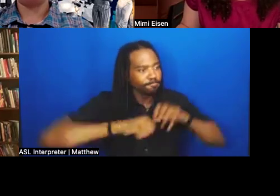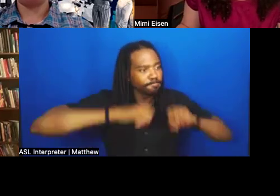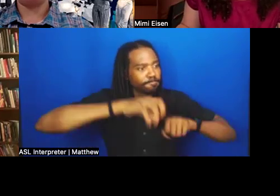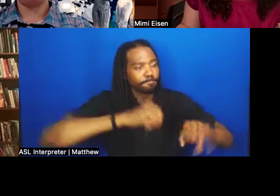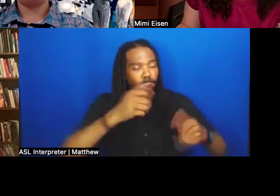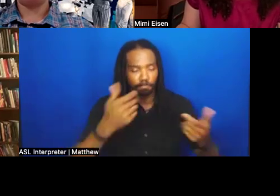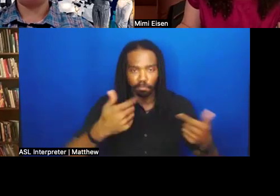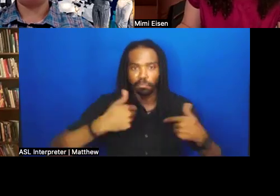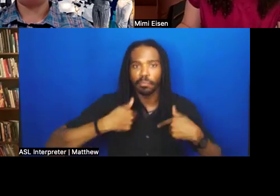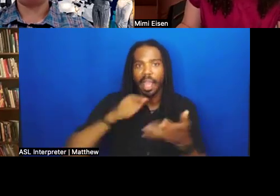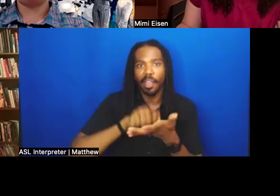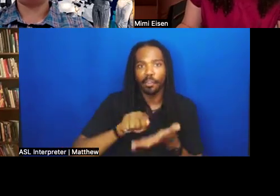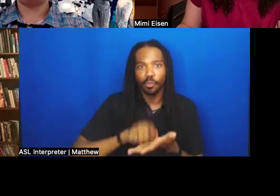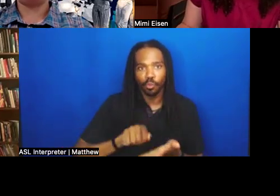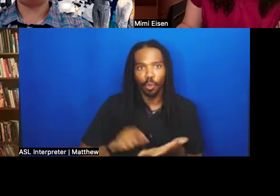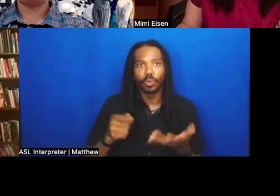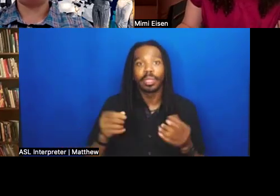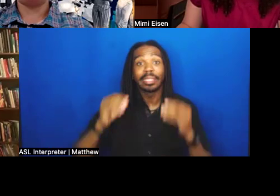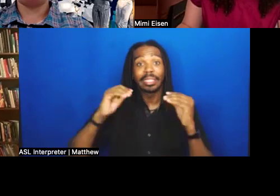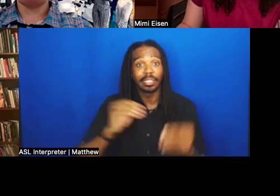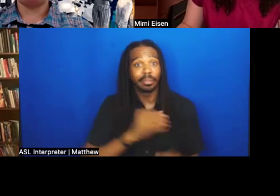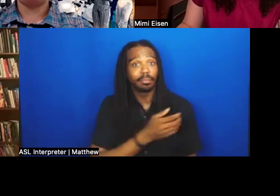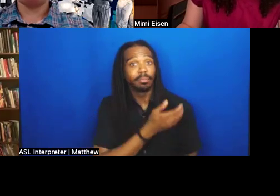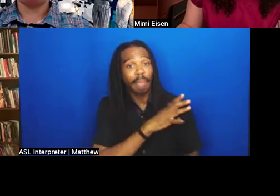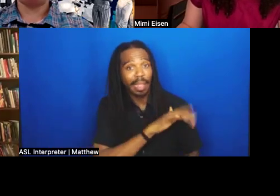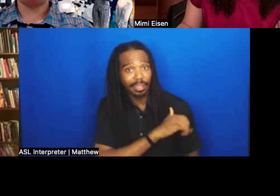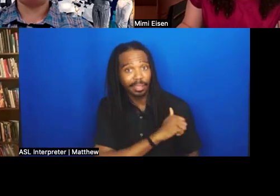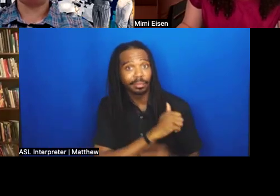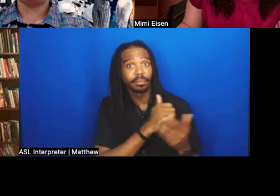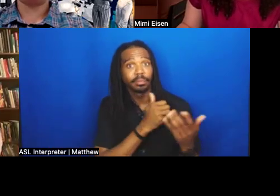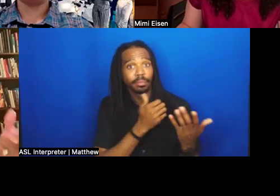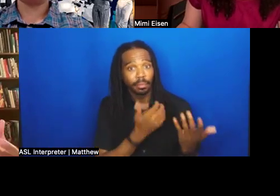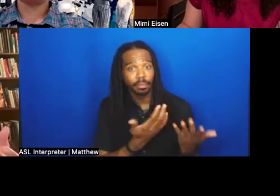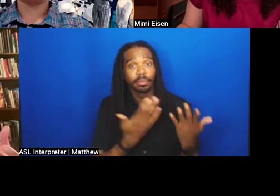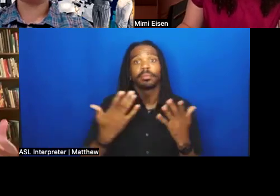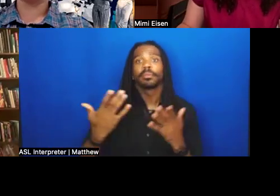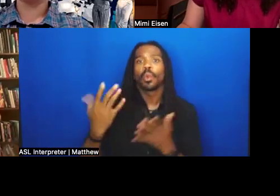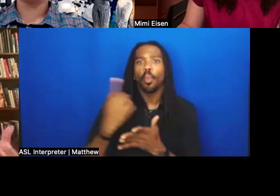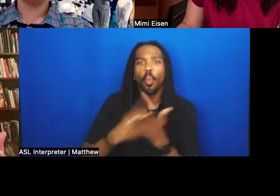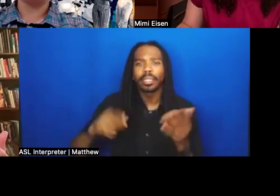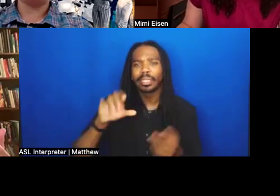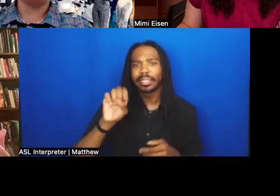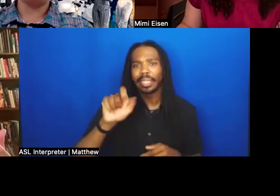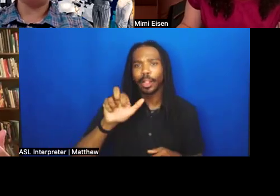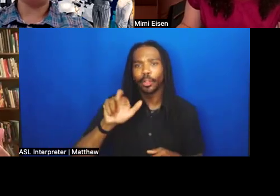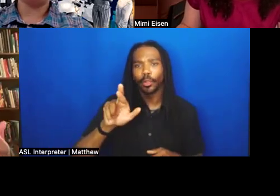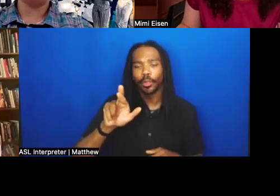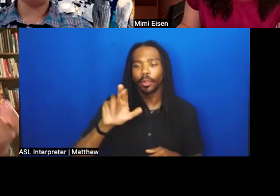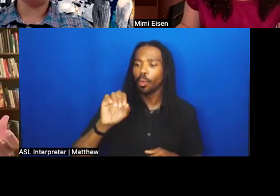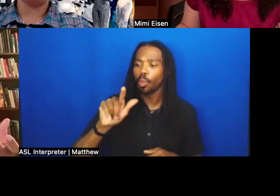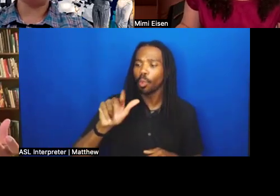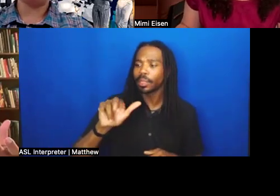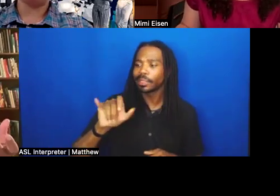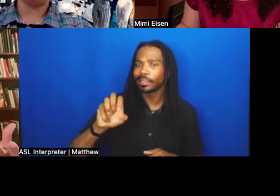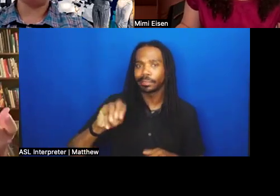is Settler Colonialism? And instead of beginning with the definition of settler colonialism,